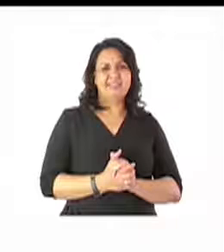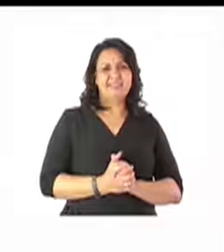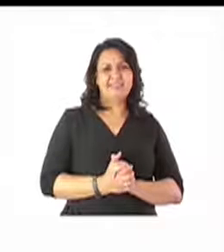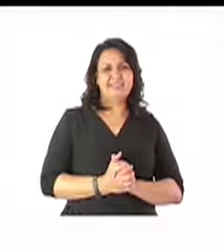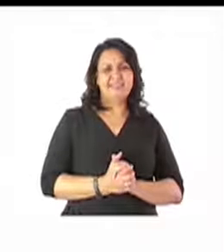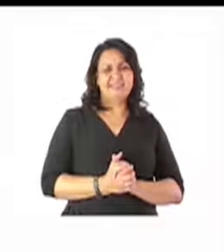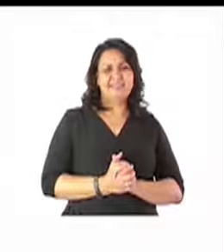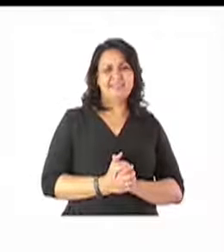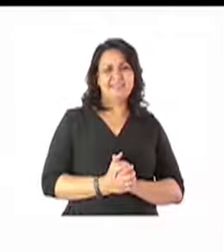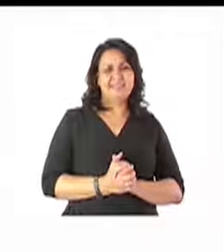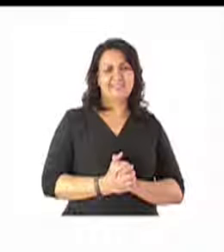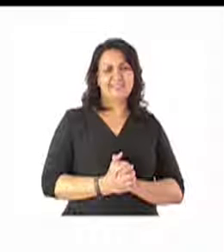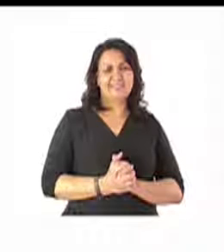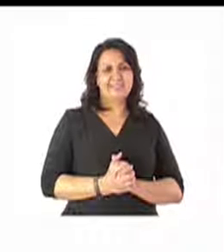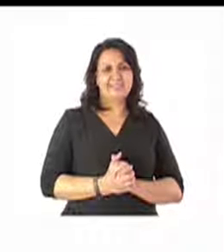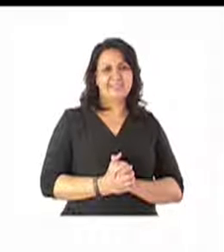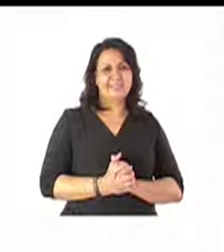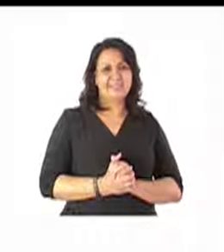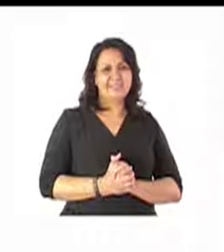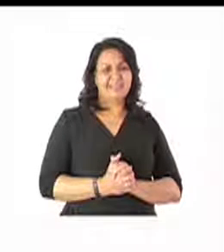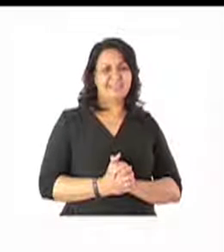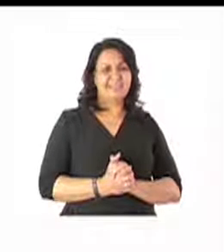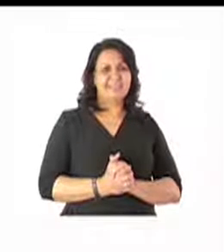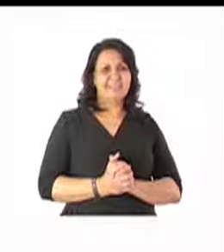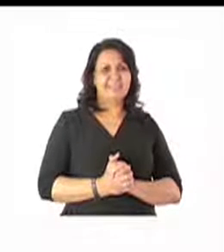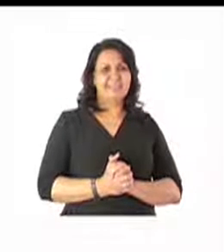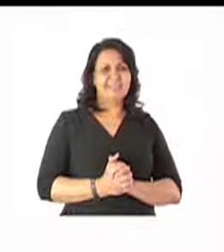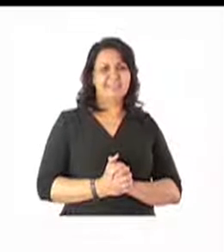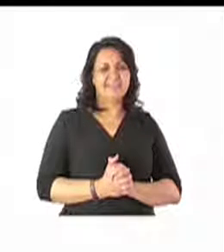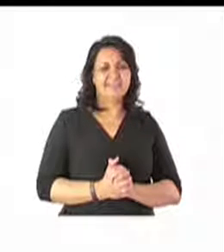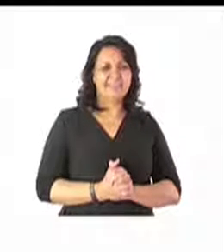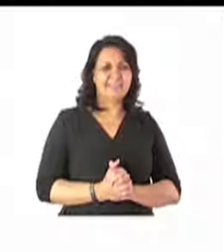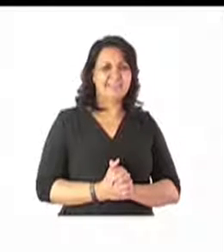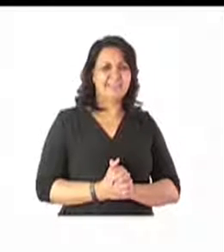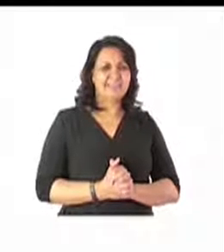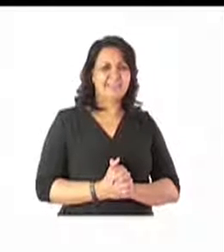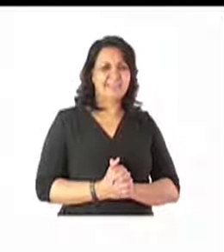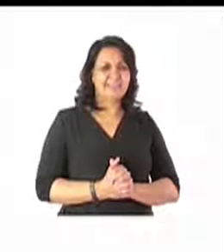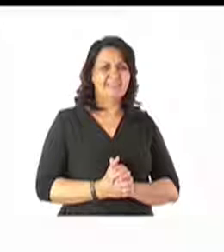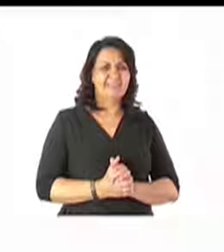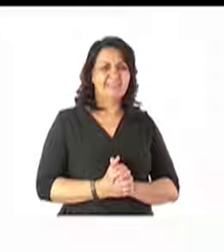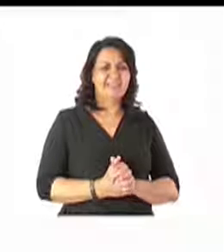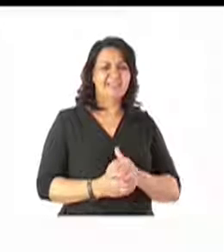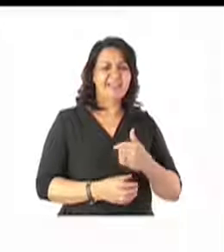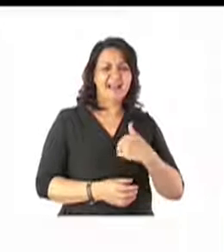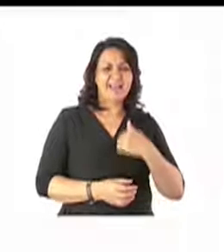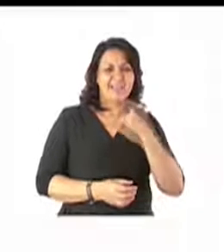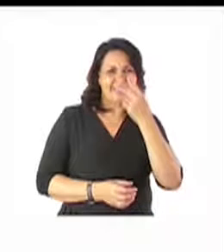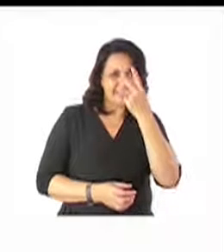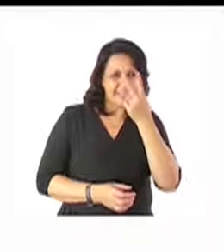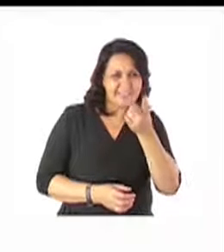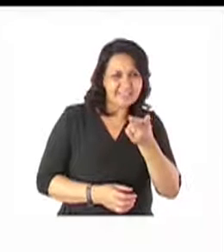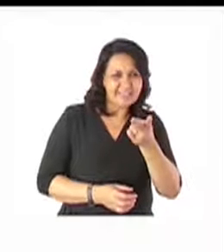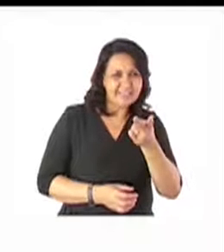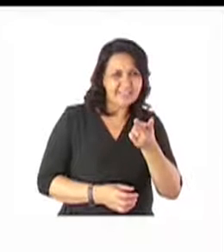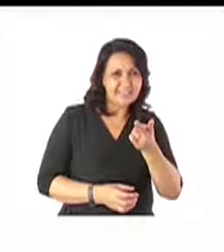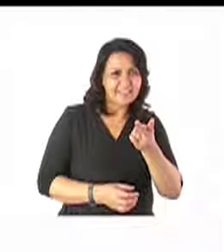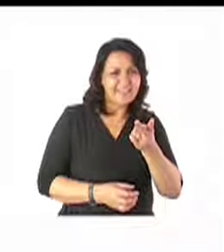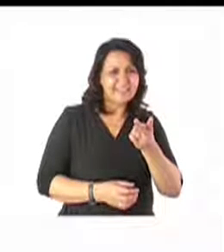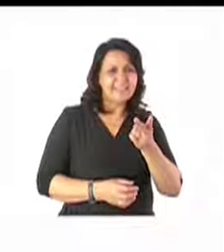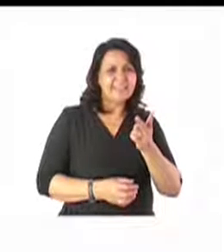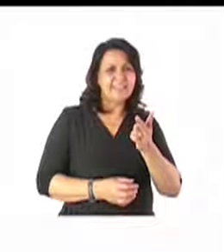Yeah, you will enjoy yourself. I can see. What do you think this picture